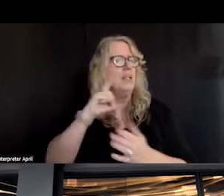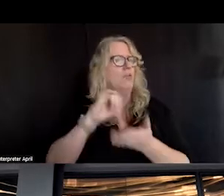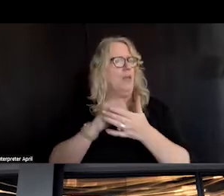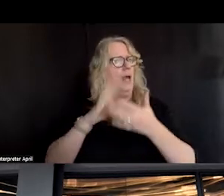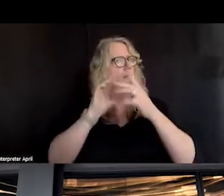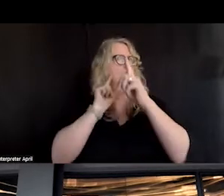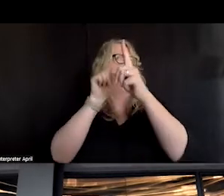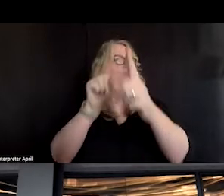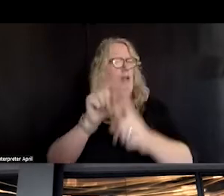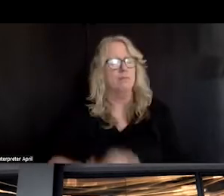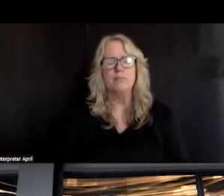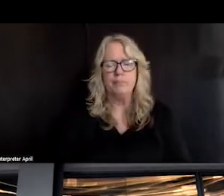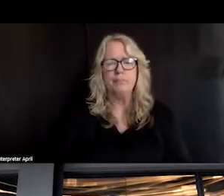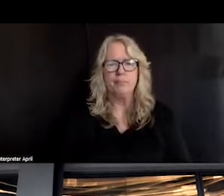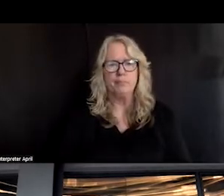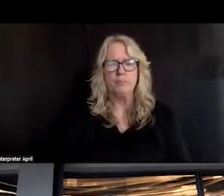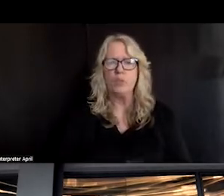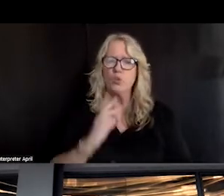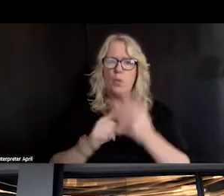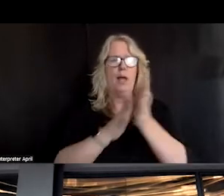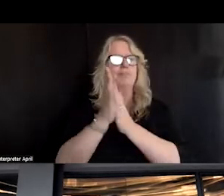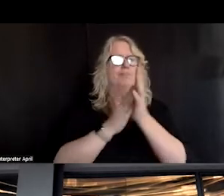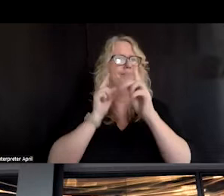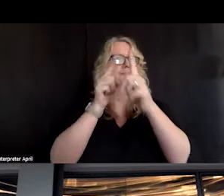striving toward. And that's the aspiration for